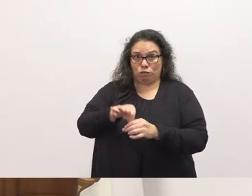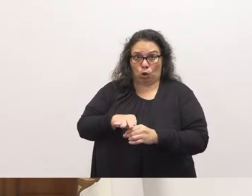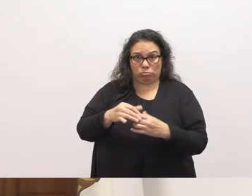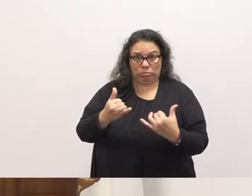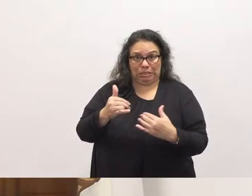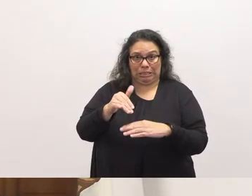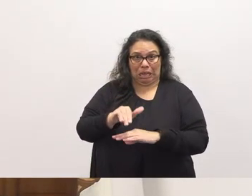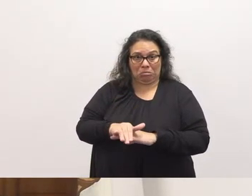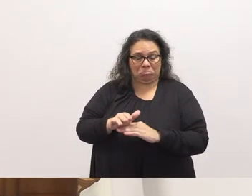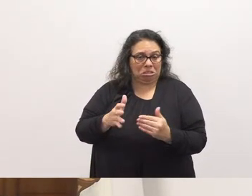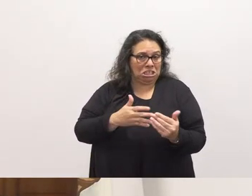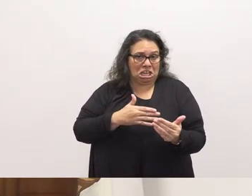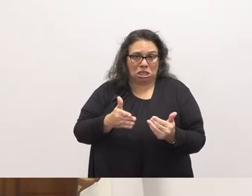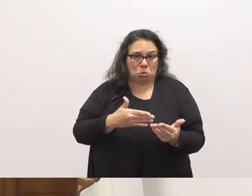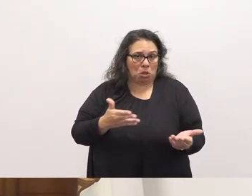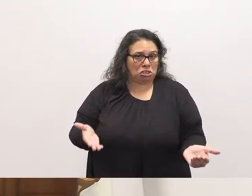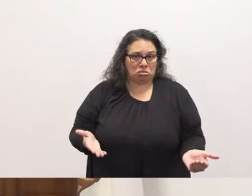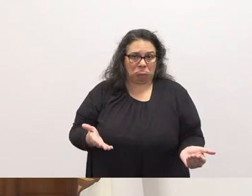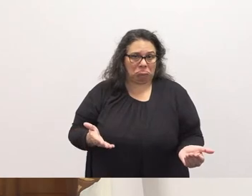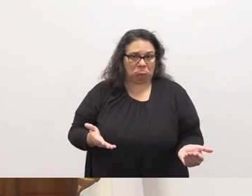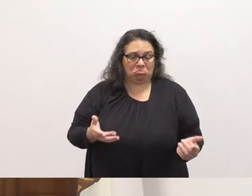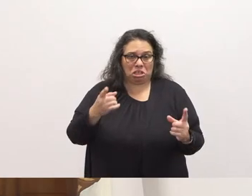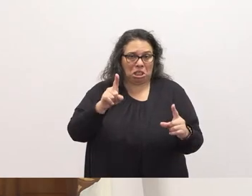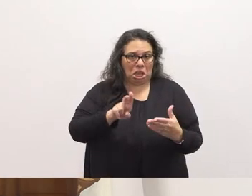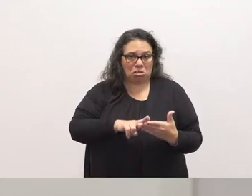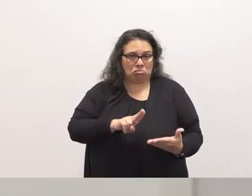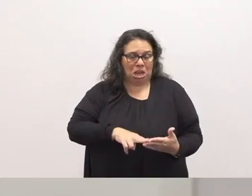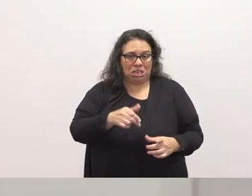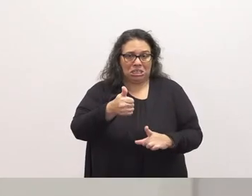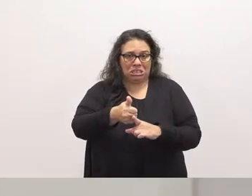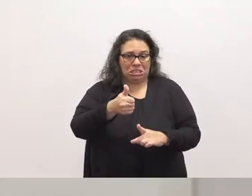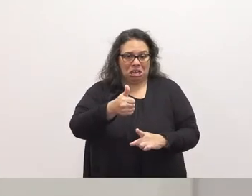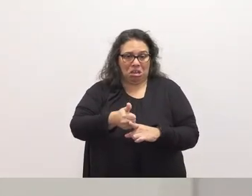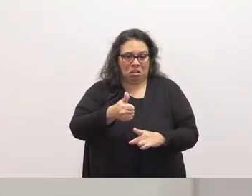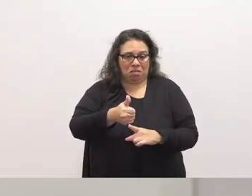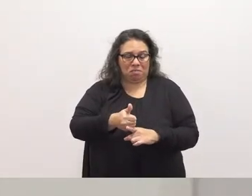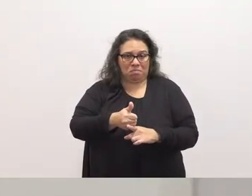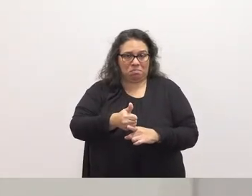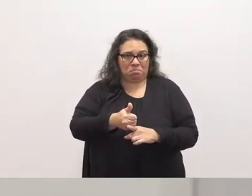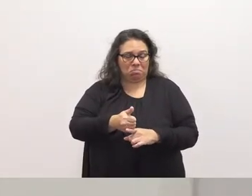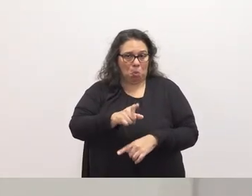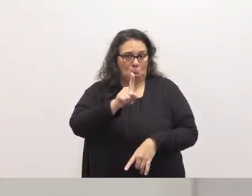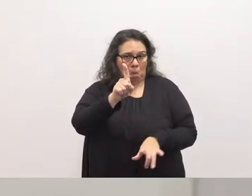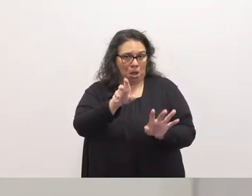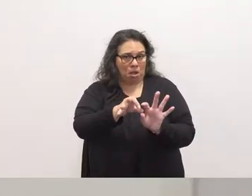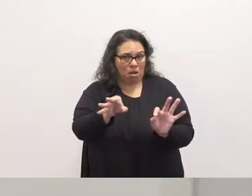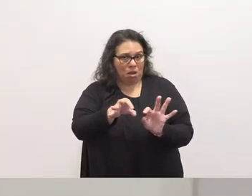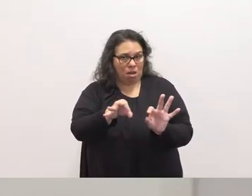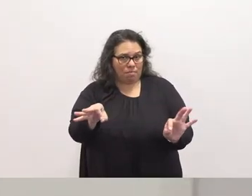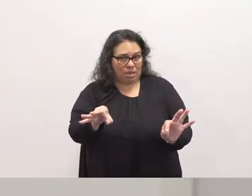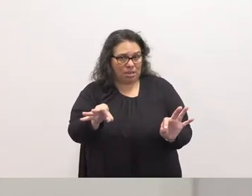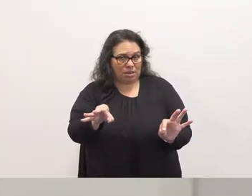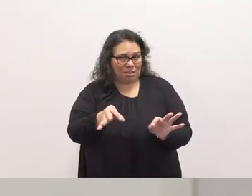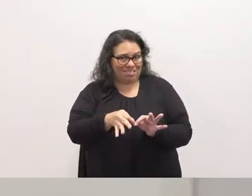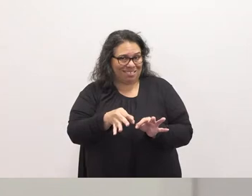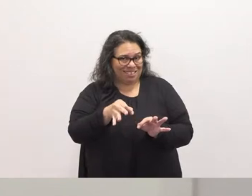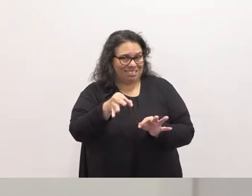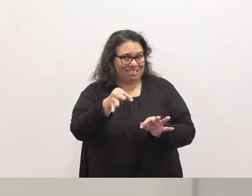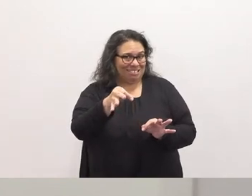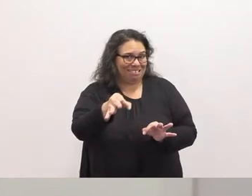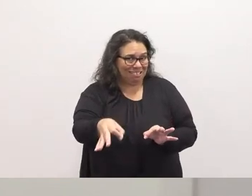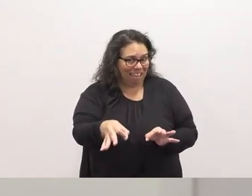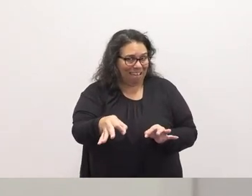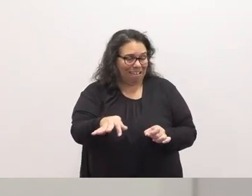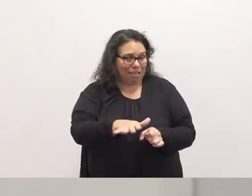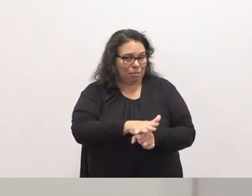is inconsequential to the contract itself. I just want to make one comment that the delay in